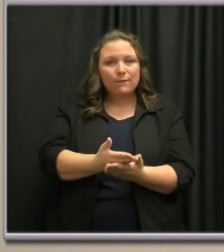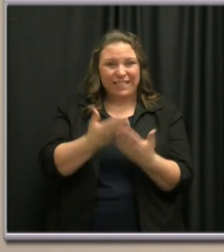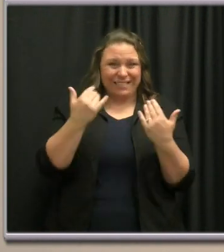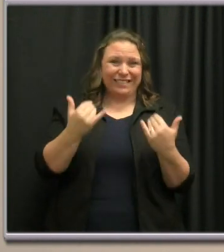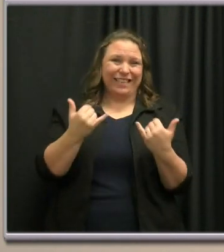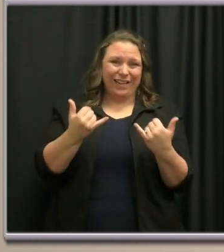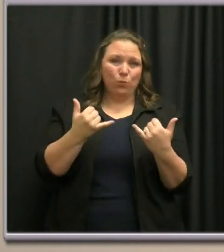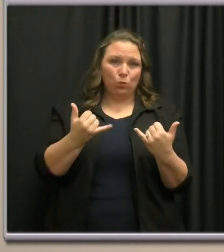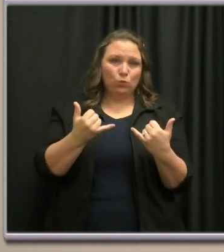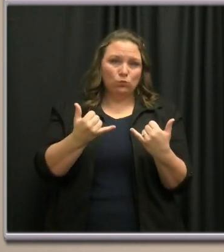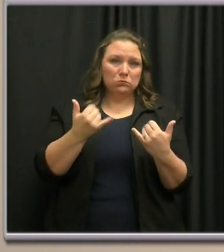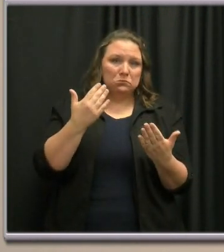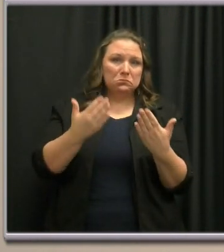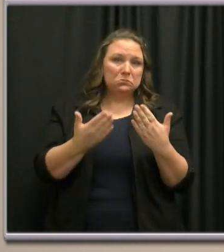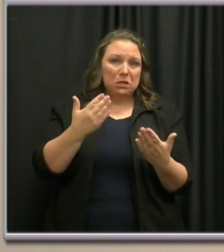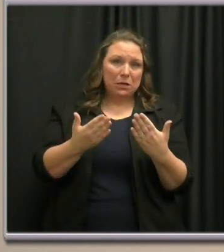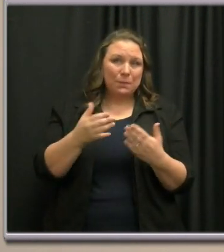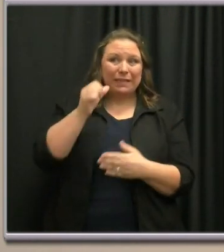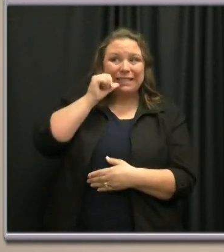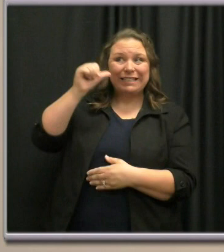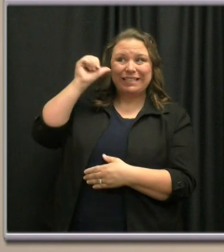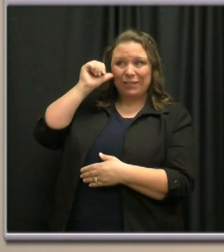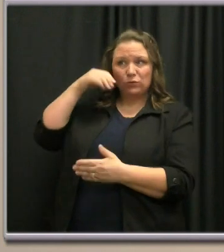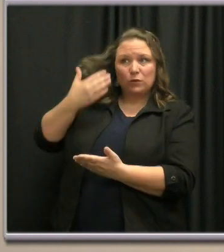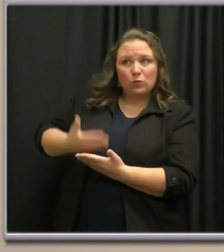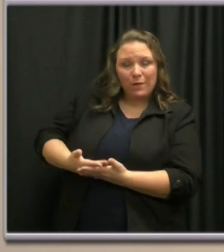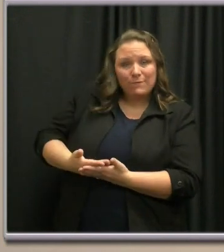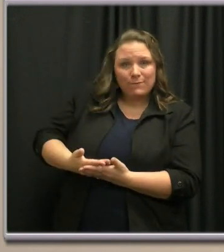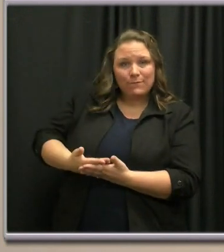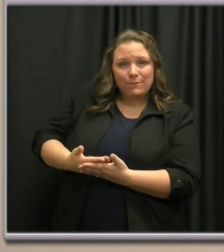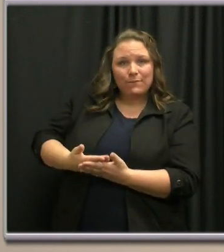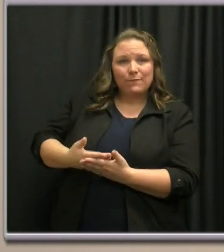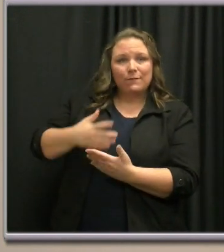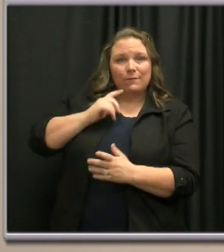now, maybe as early as yesterday, because they were